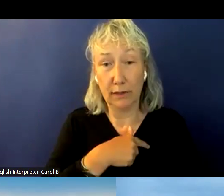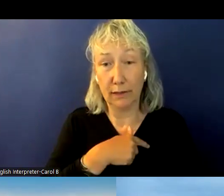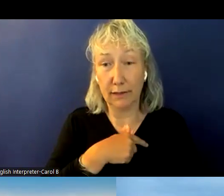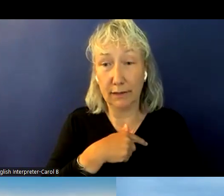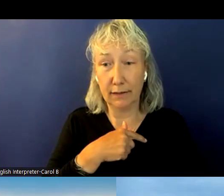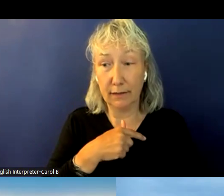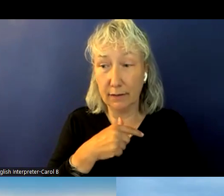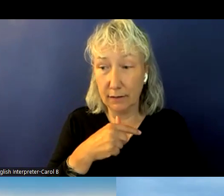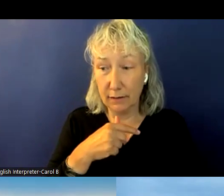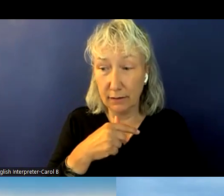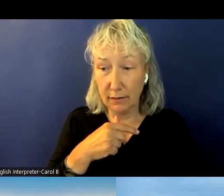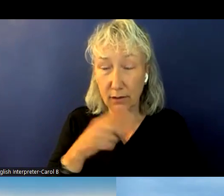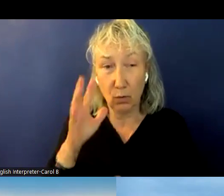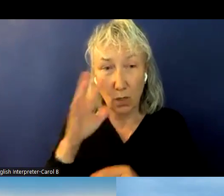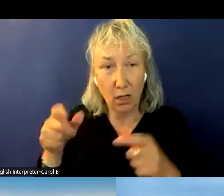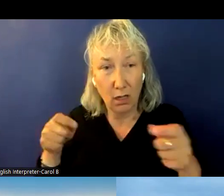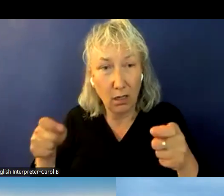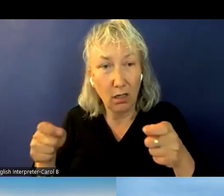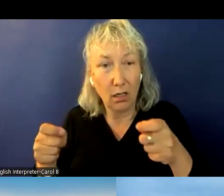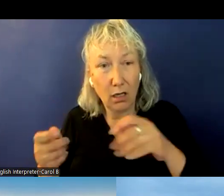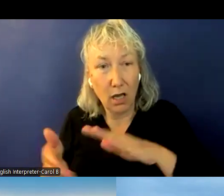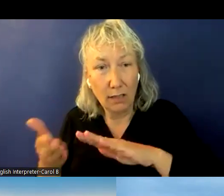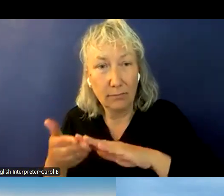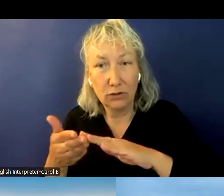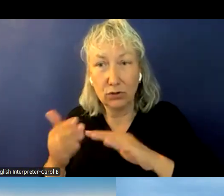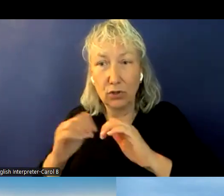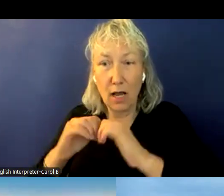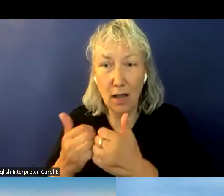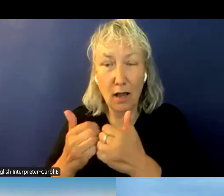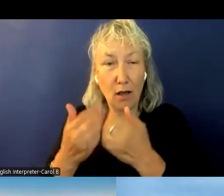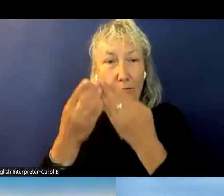and on how public policy